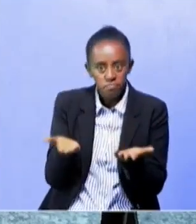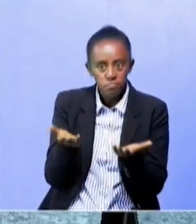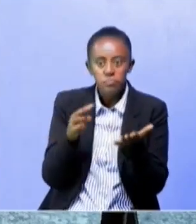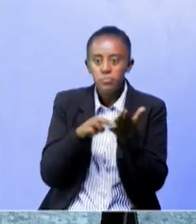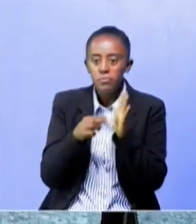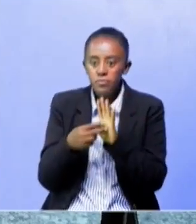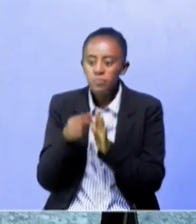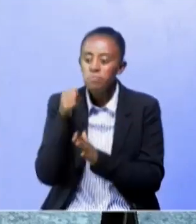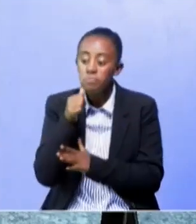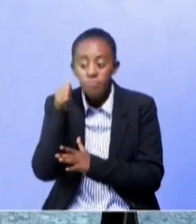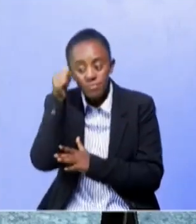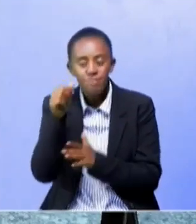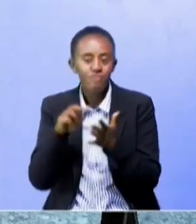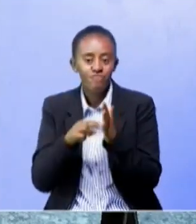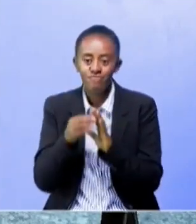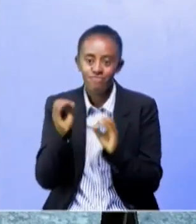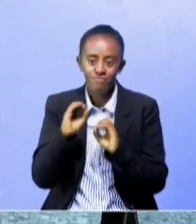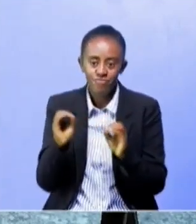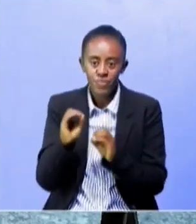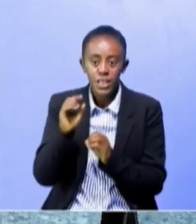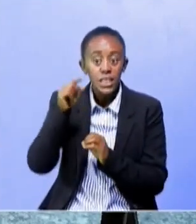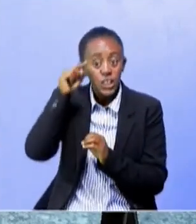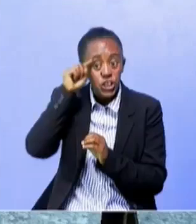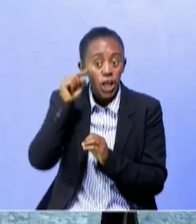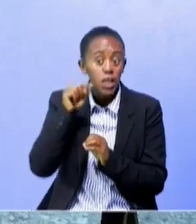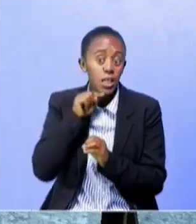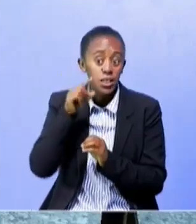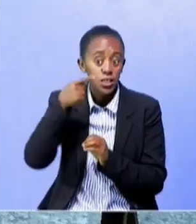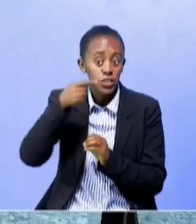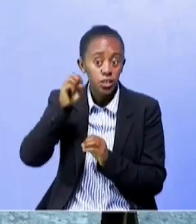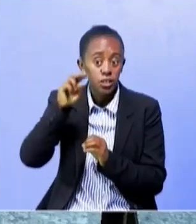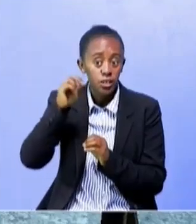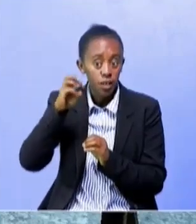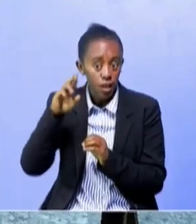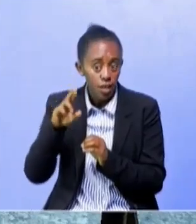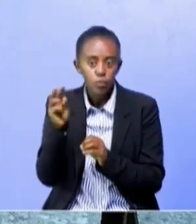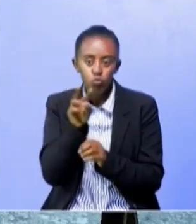male and female. When it comes to the case of gender means that is the difference between the two